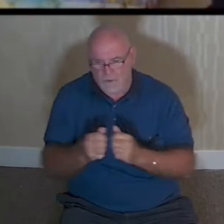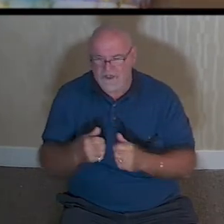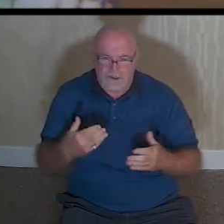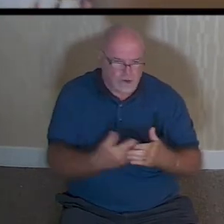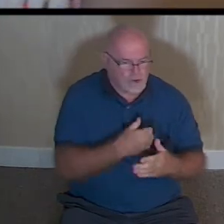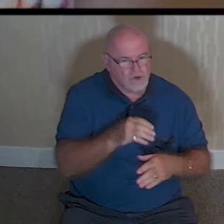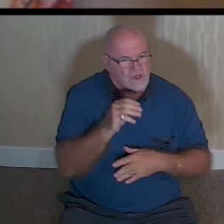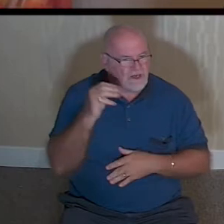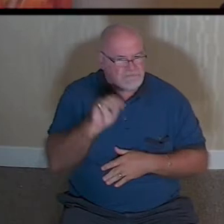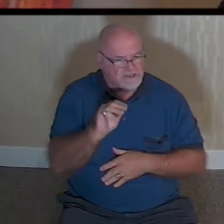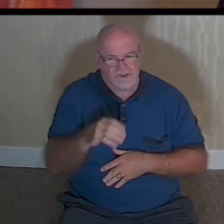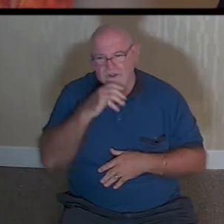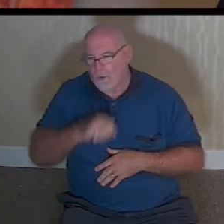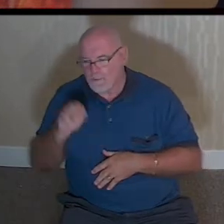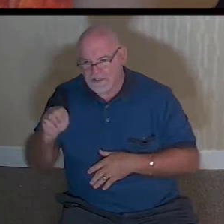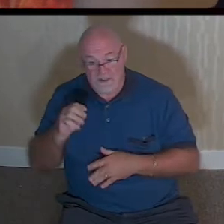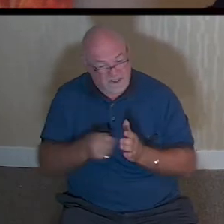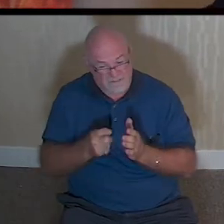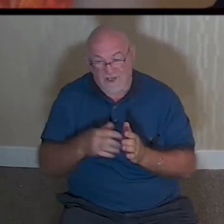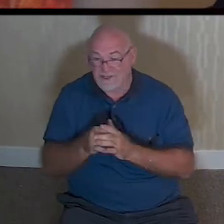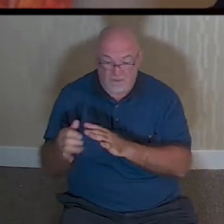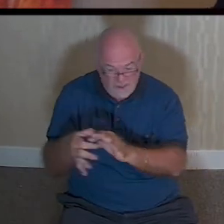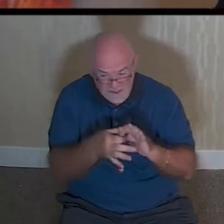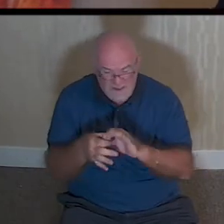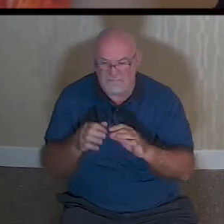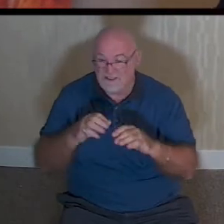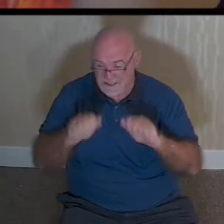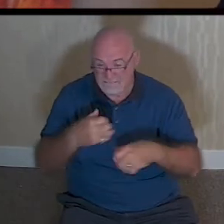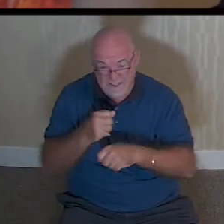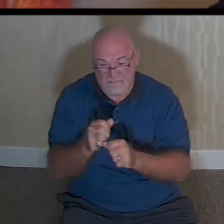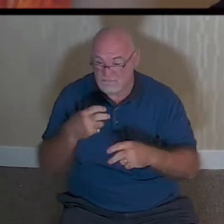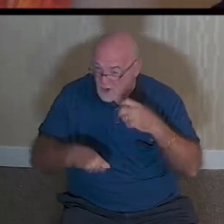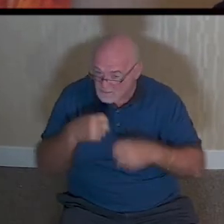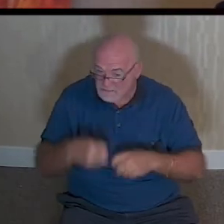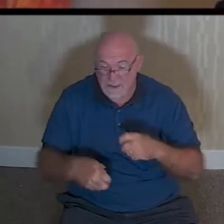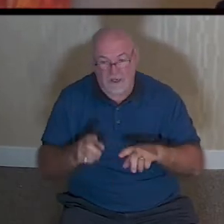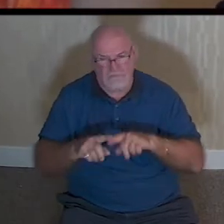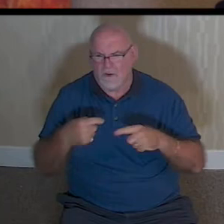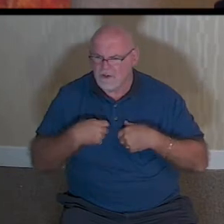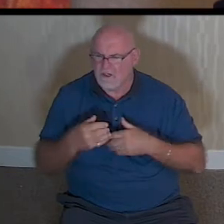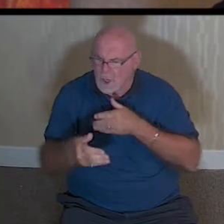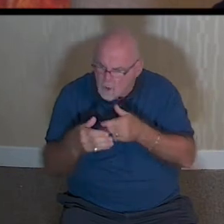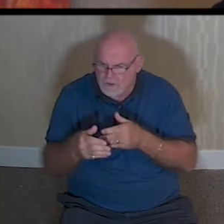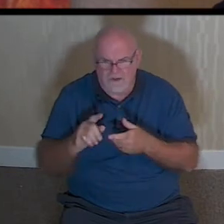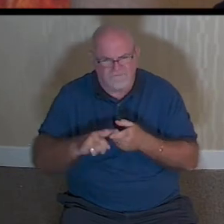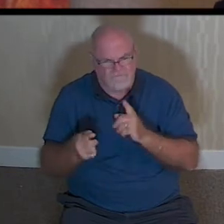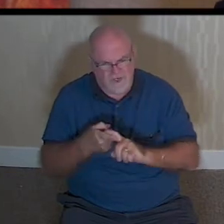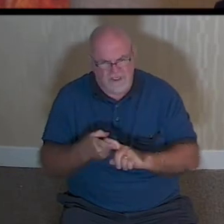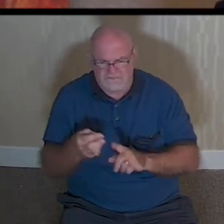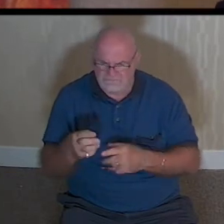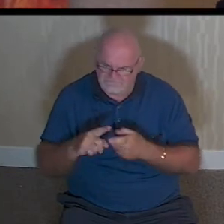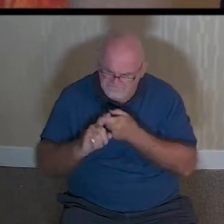those relationships can be problematic, but we became close friends, and I was very grateful for